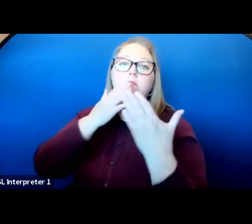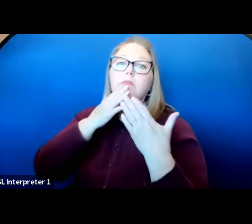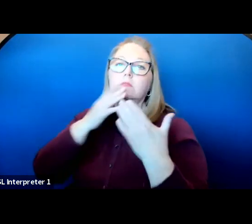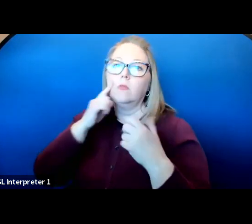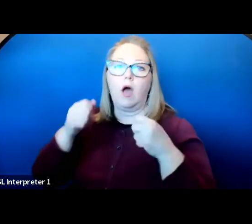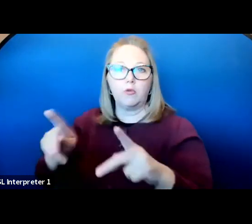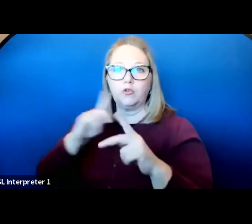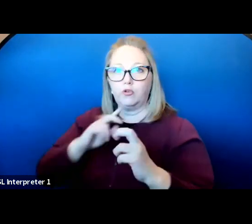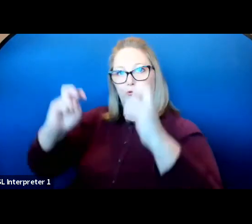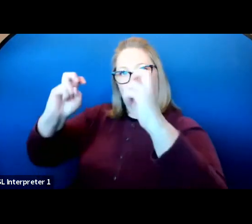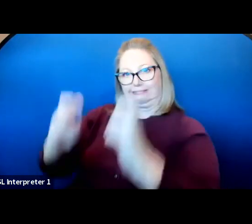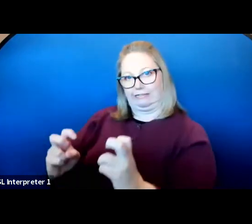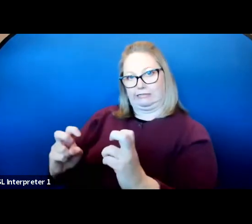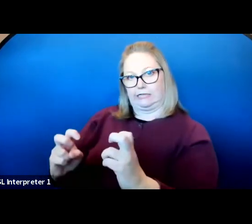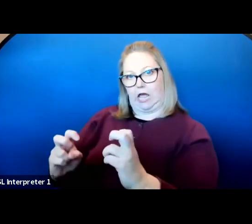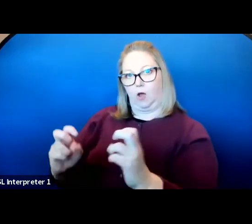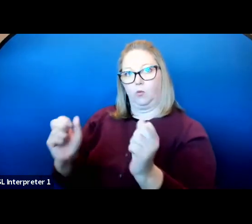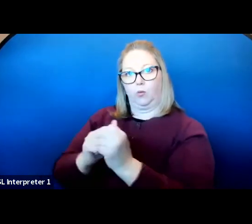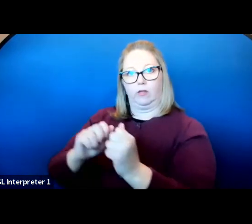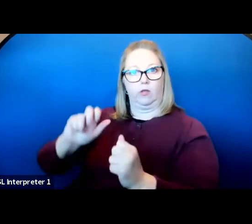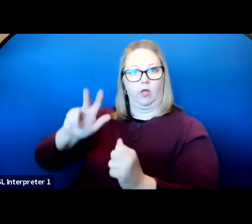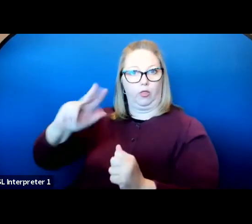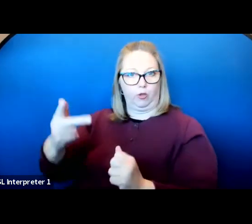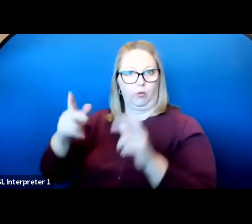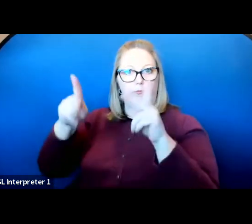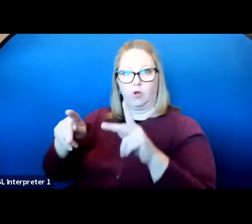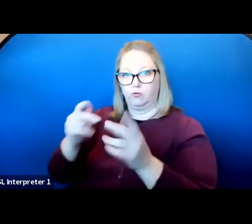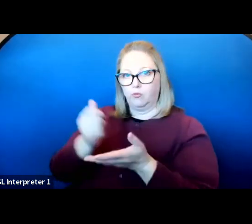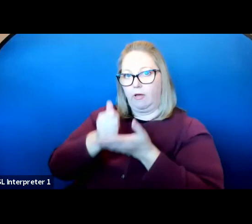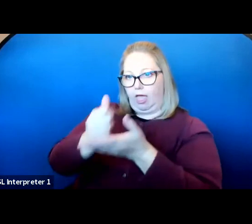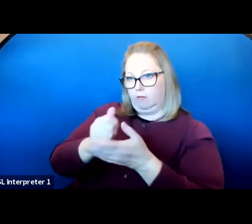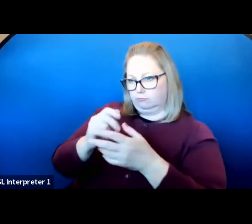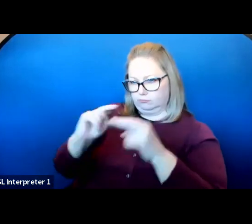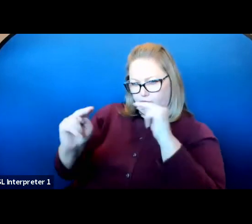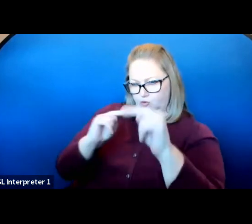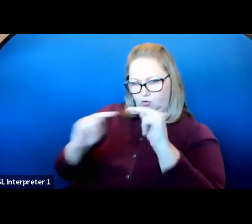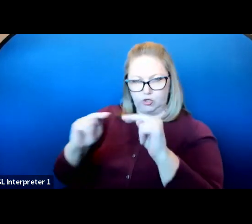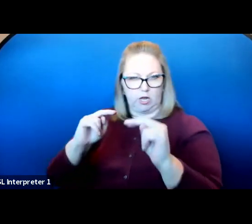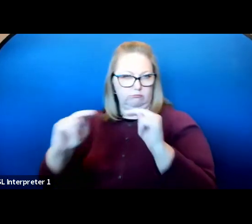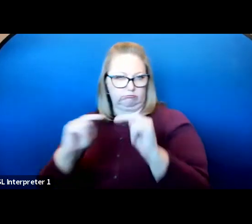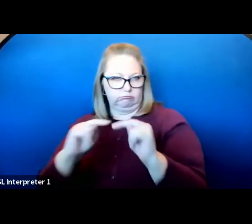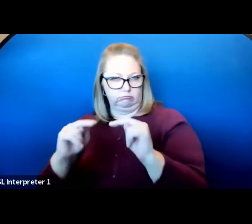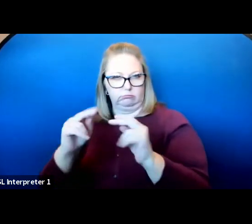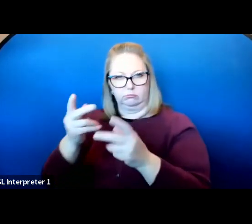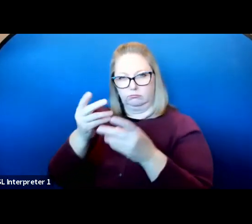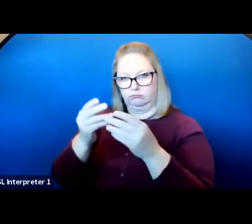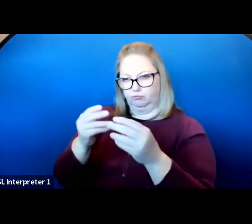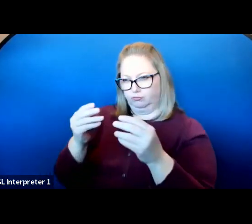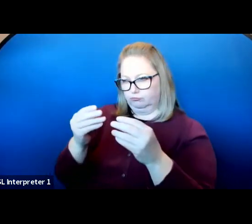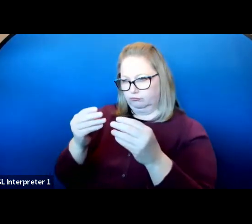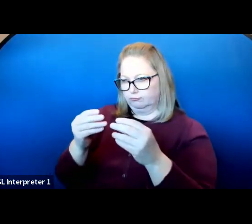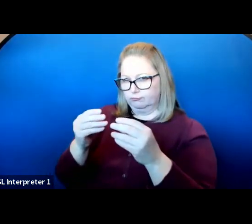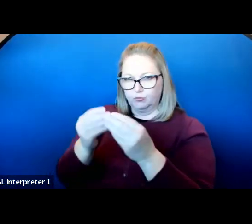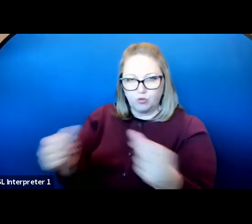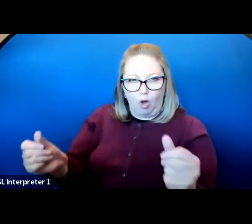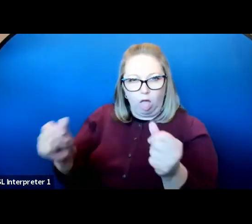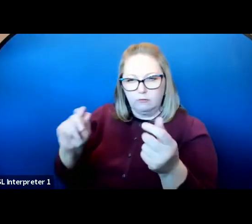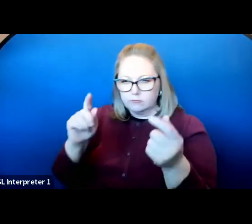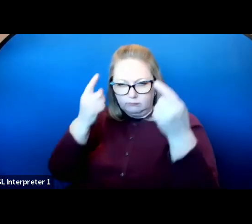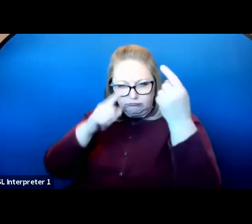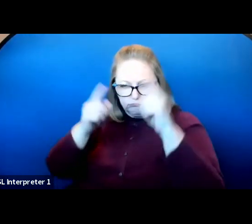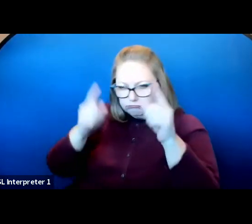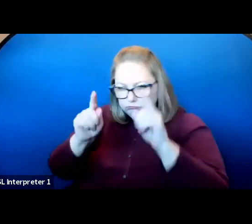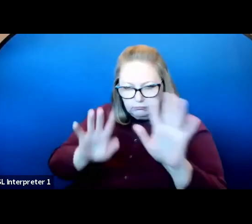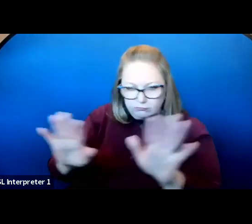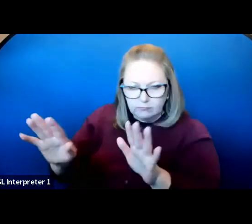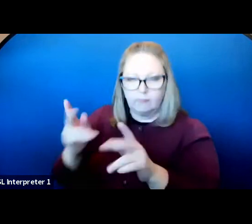to sit down with a third party to work through their issues and to be pointed in the right direction of rental assistance and where they